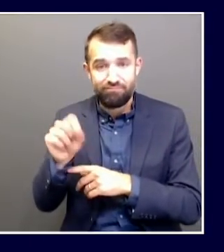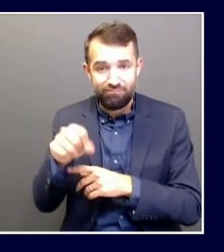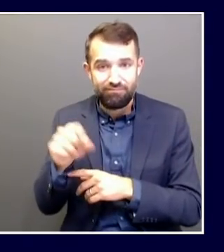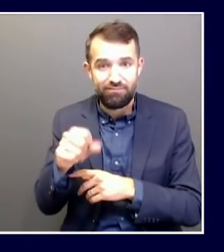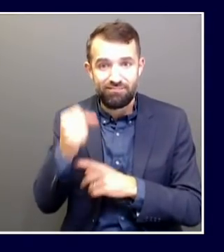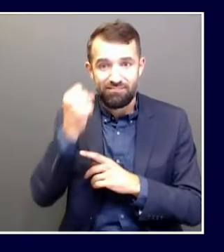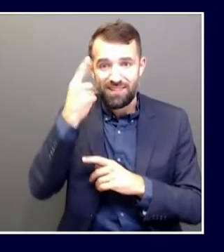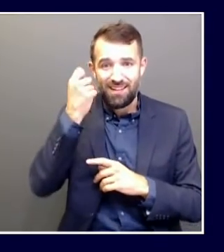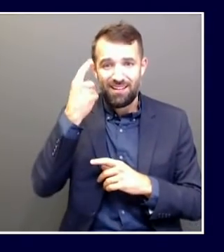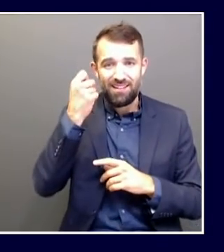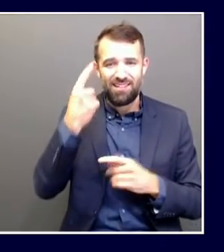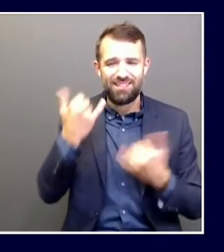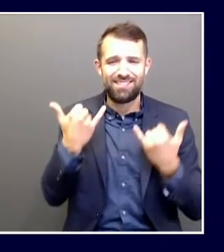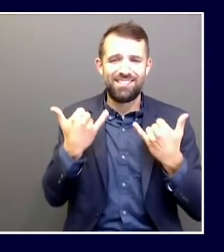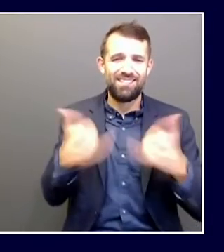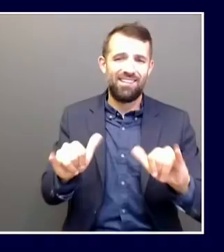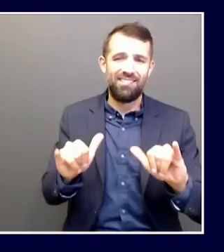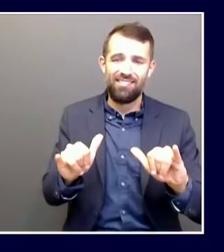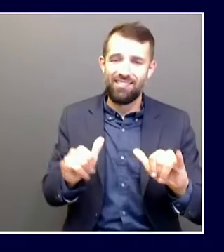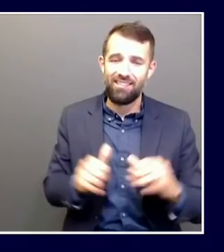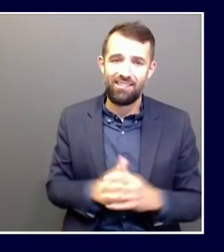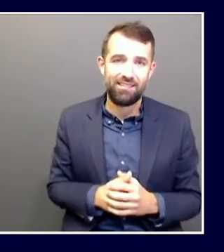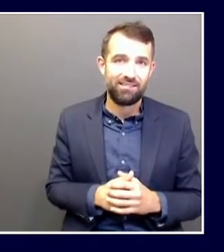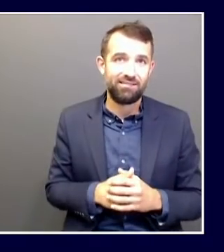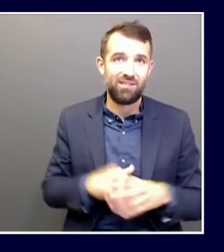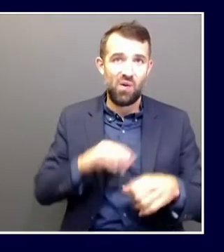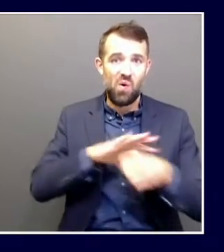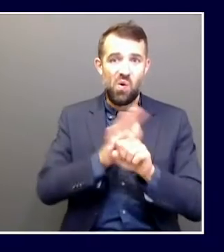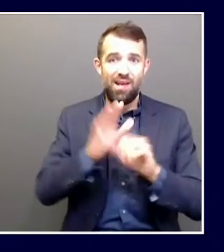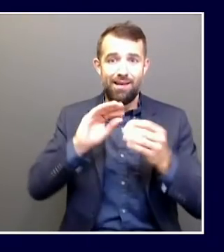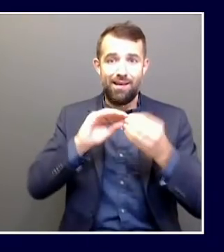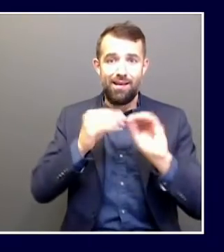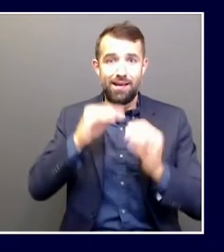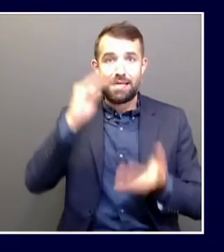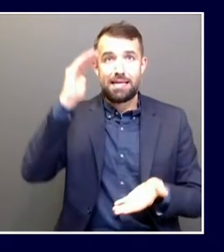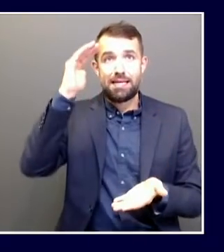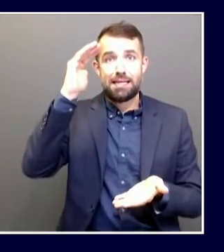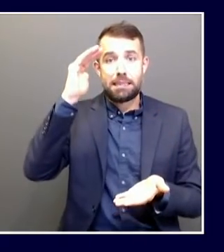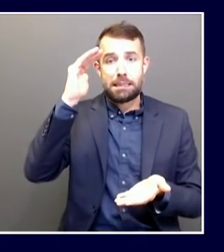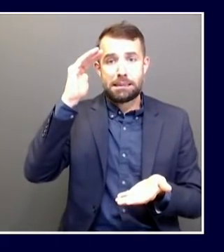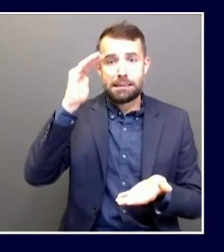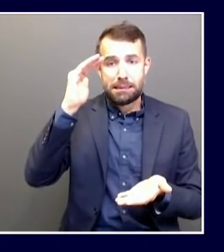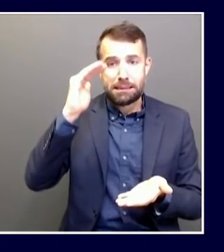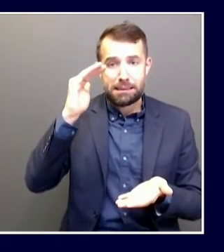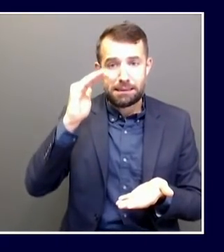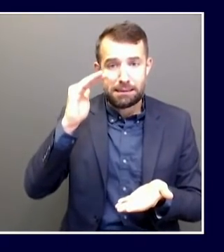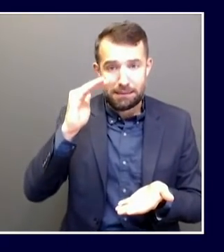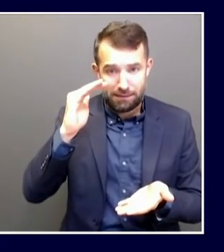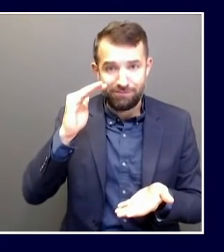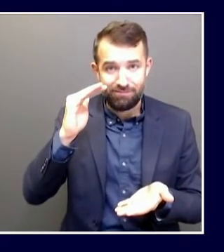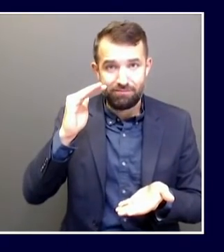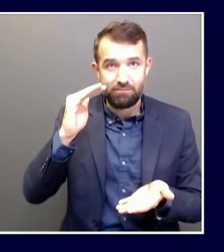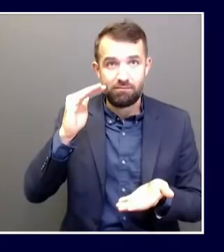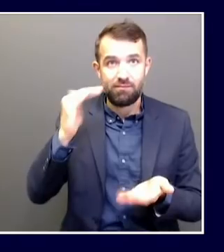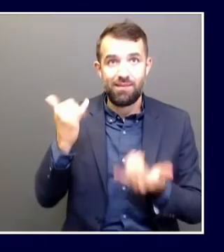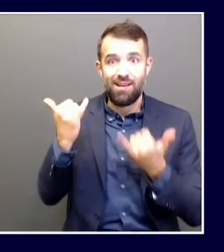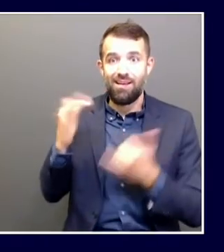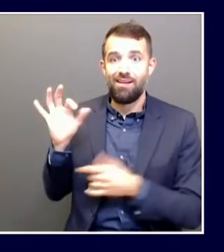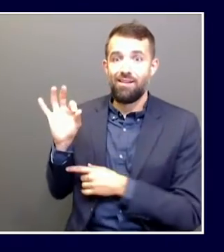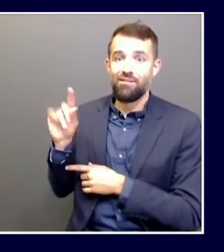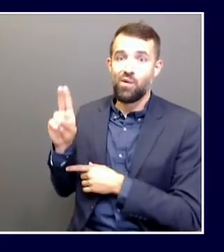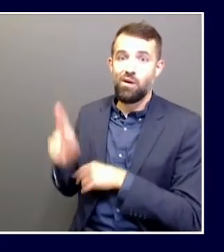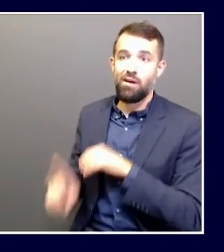because although the COVID numbers may have come down just ever so slightly, now we've got flu on the horizon. I